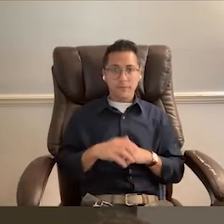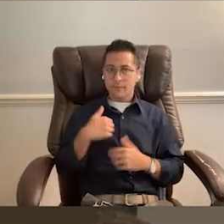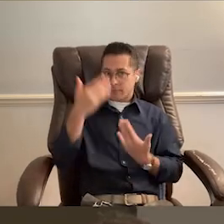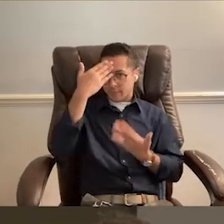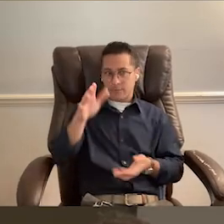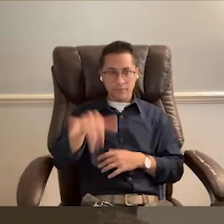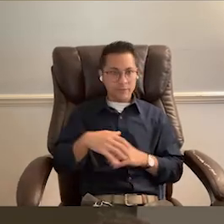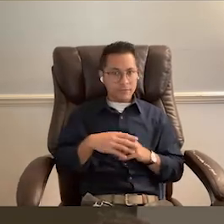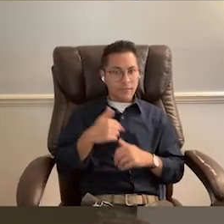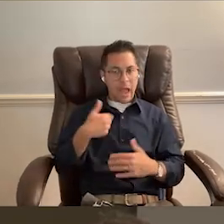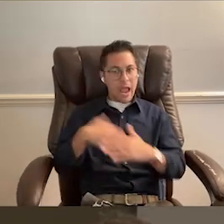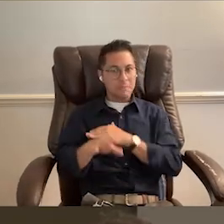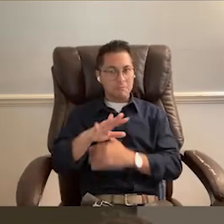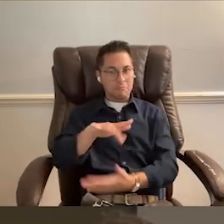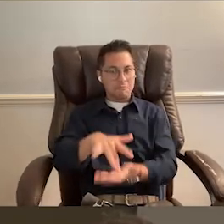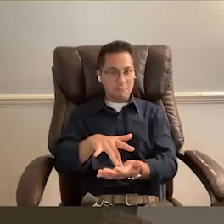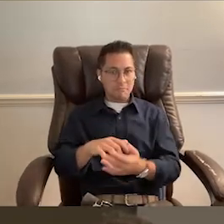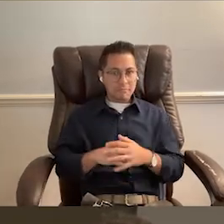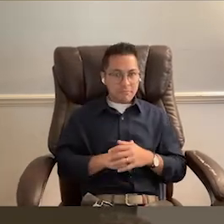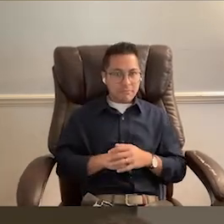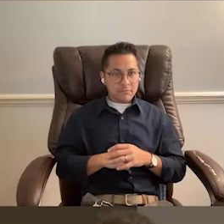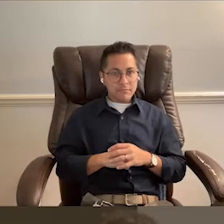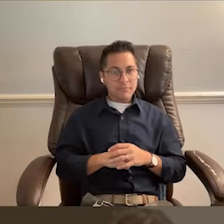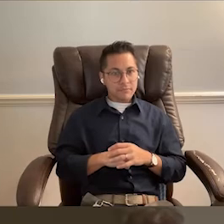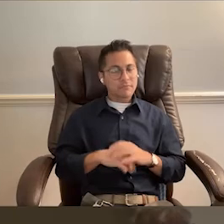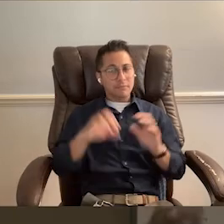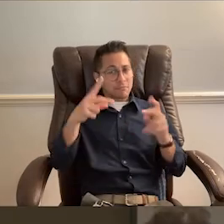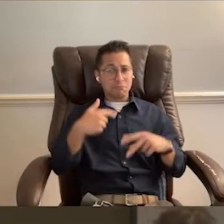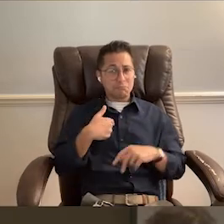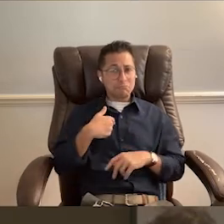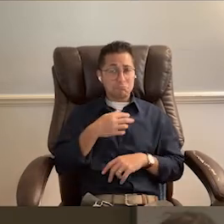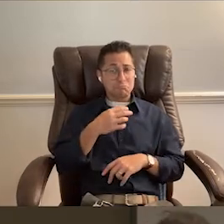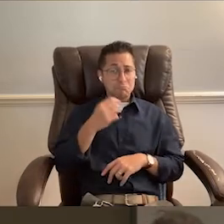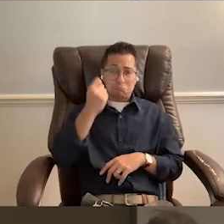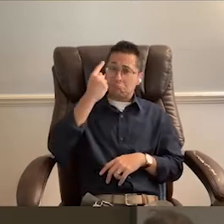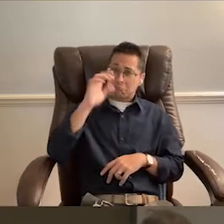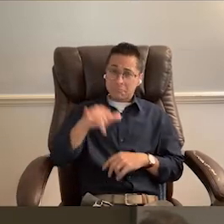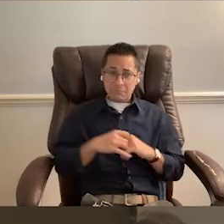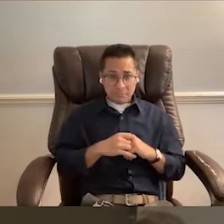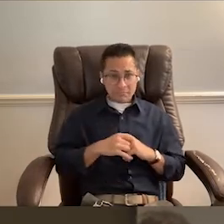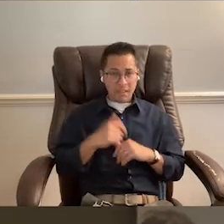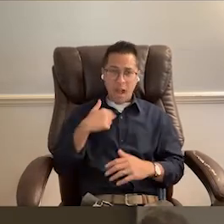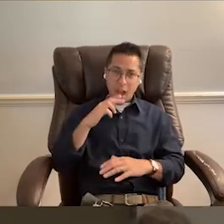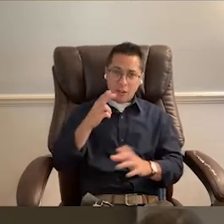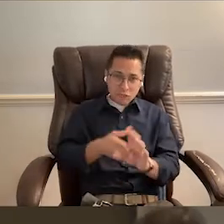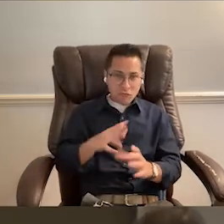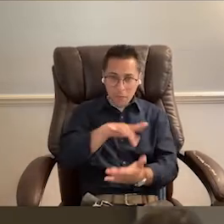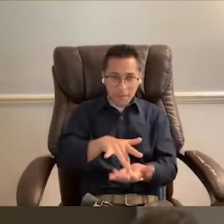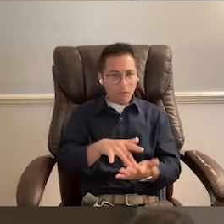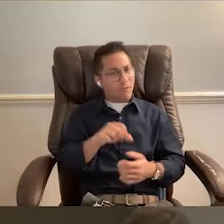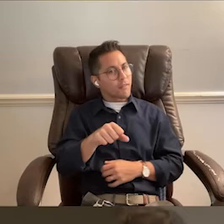so that we work on things together. Oh, so you're mother daughter? Yes. Yeah. Oh, I didn't know that, okay. No, it's fine. I came in the middle, I'm sorry. No, My you're bad. good, you're